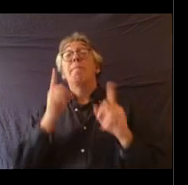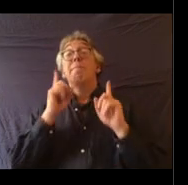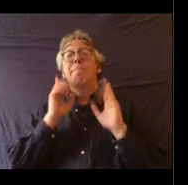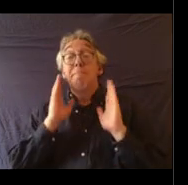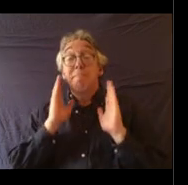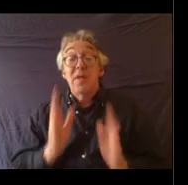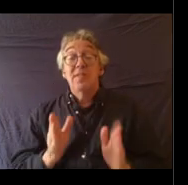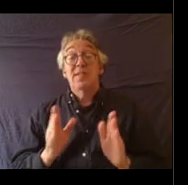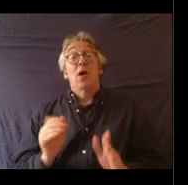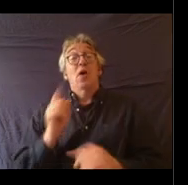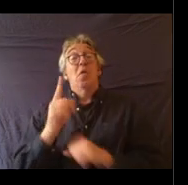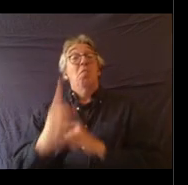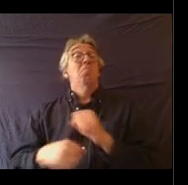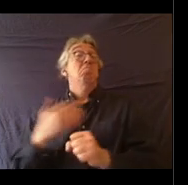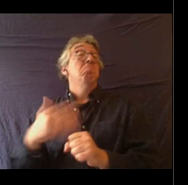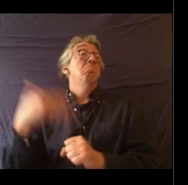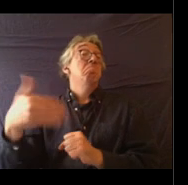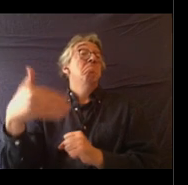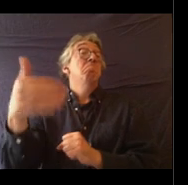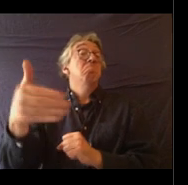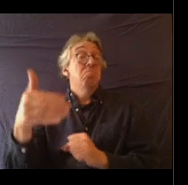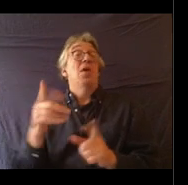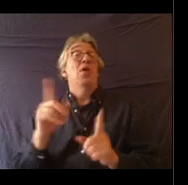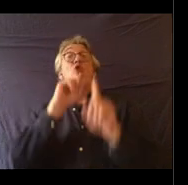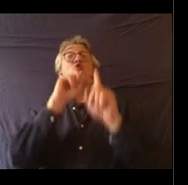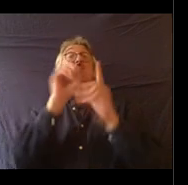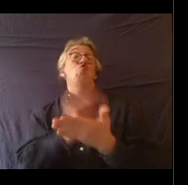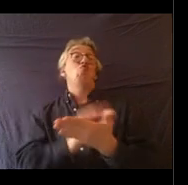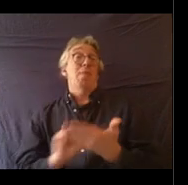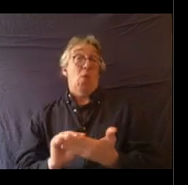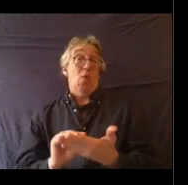regulatory authorities. Next slide.